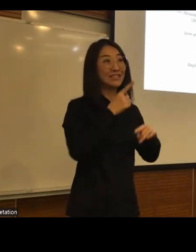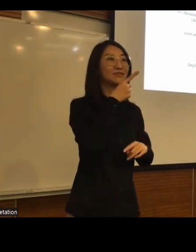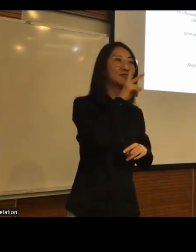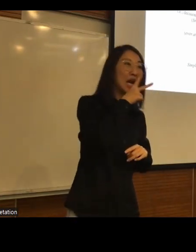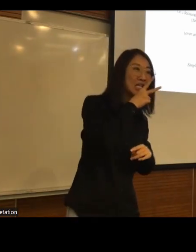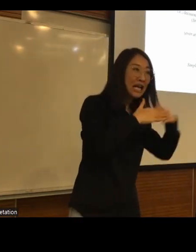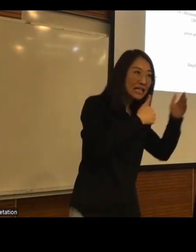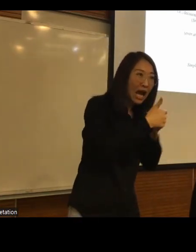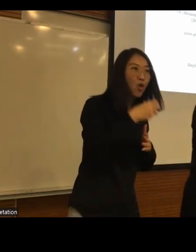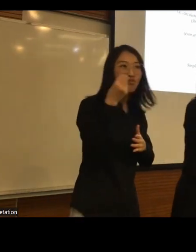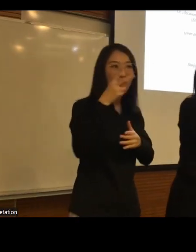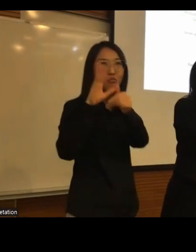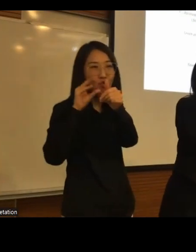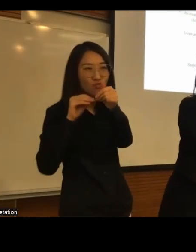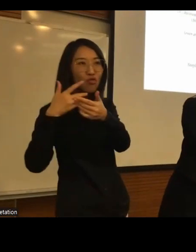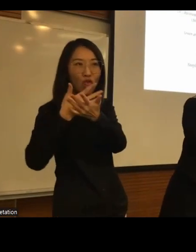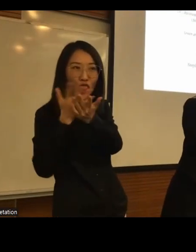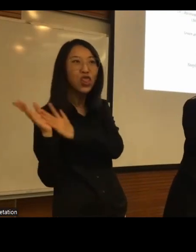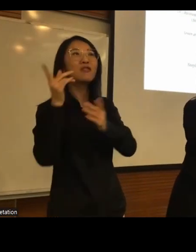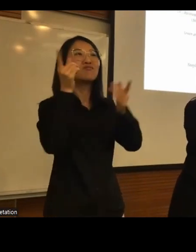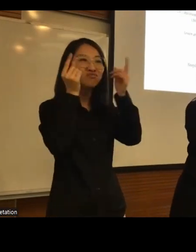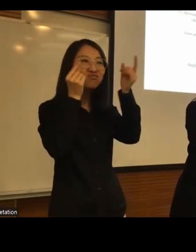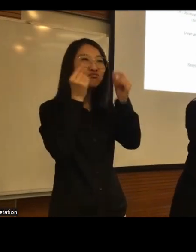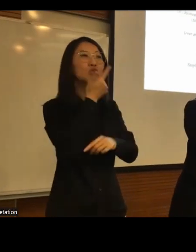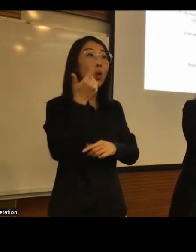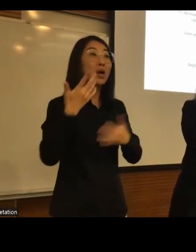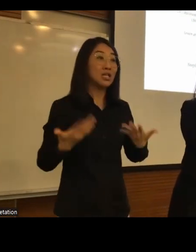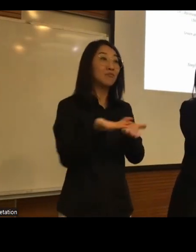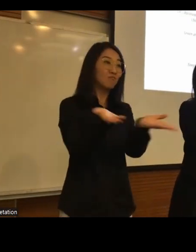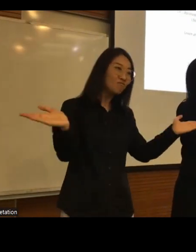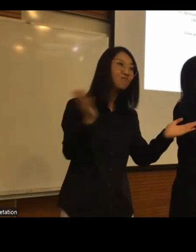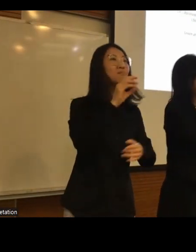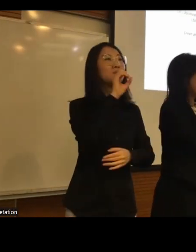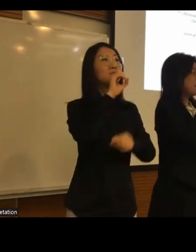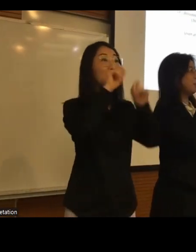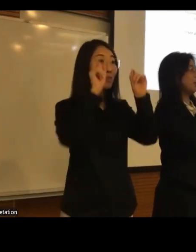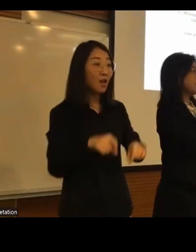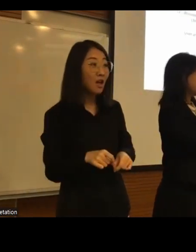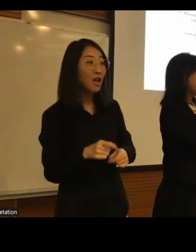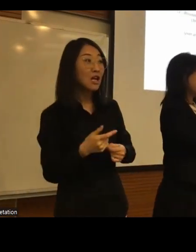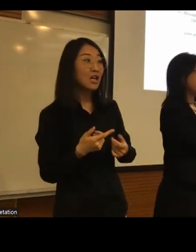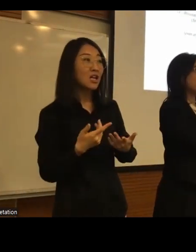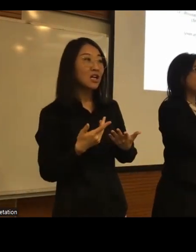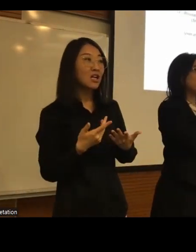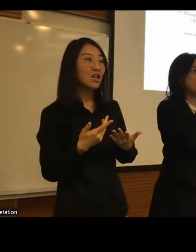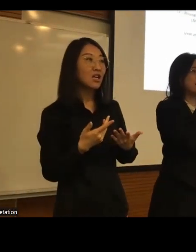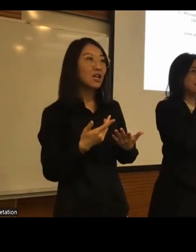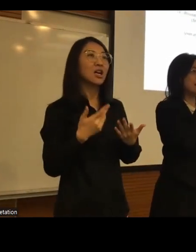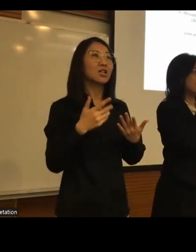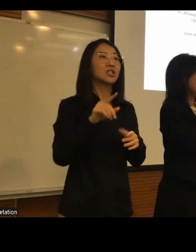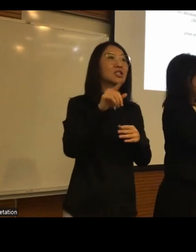at the same time. So now the floor is open for questions. So we are going to switch to